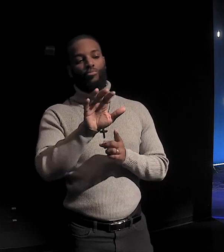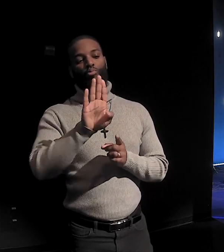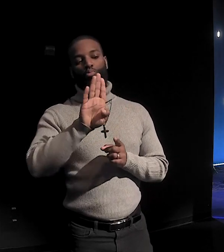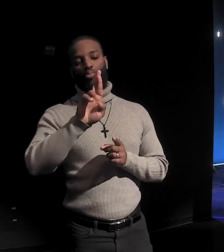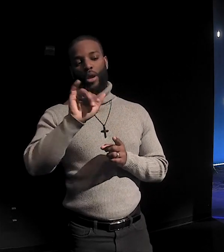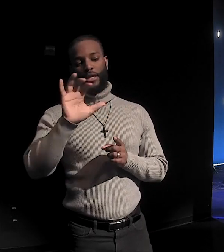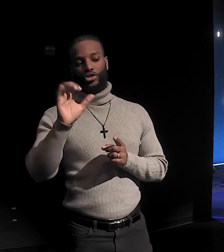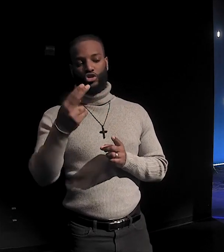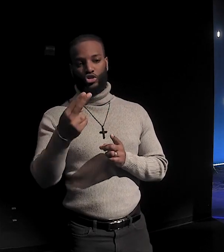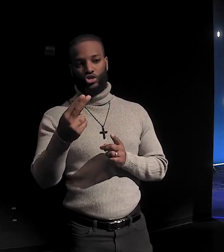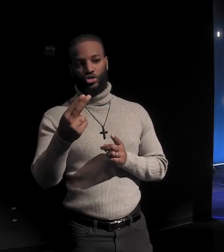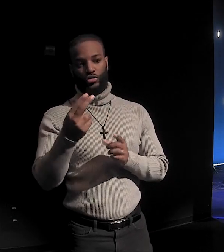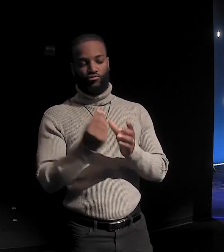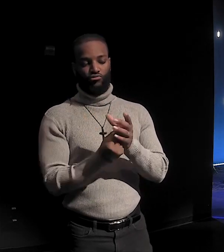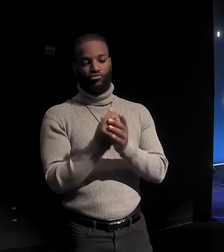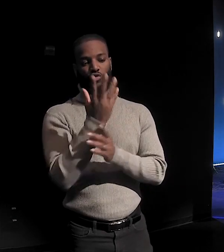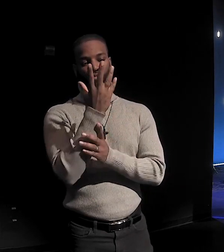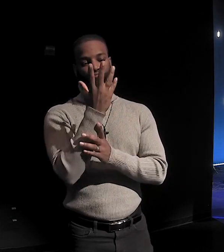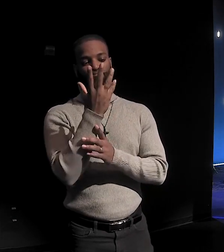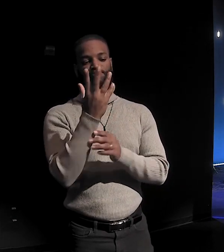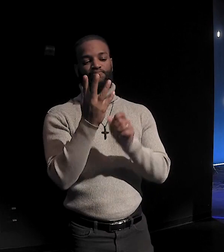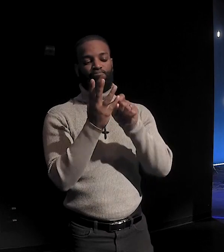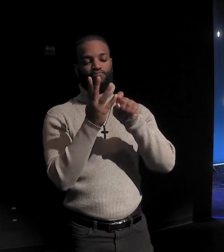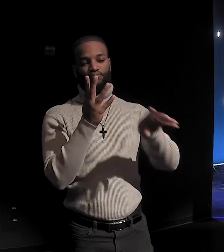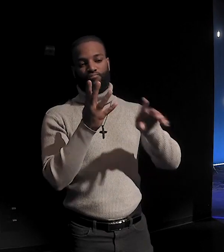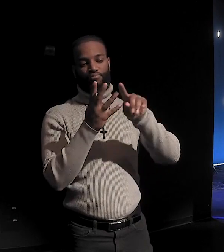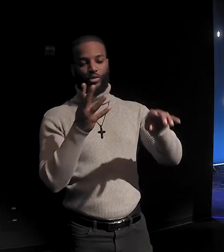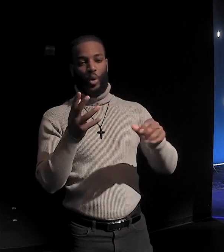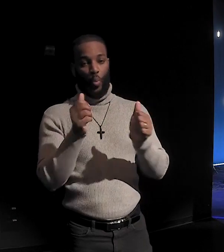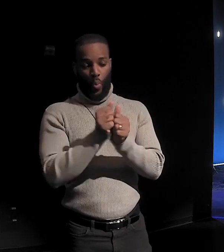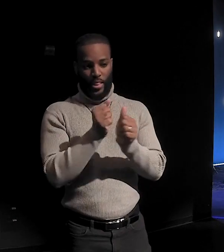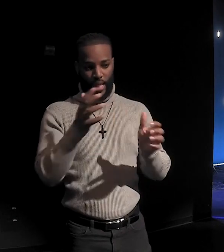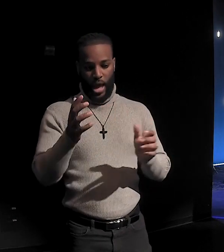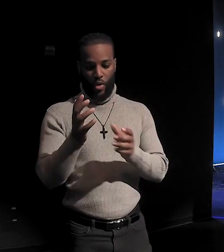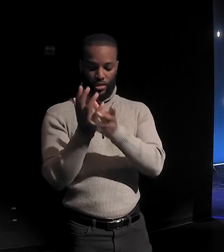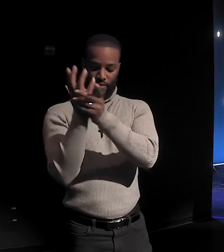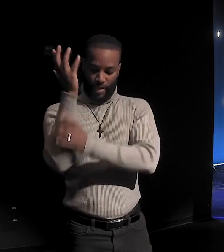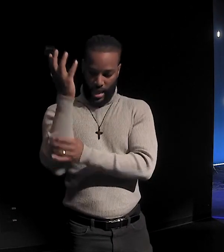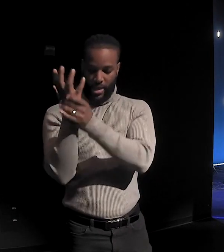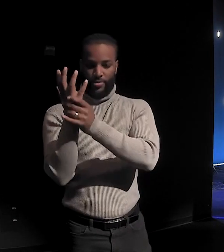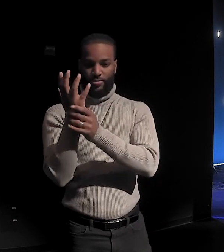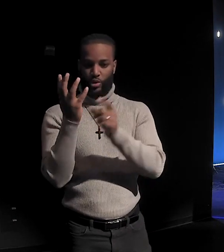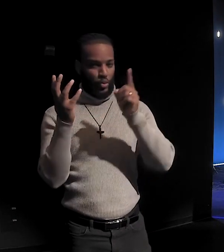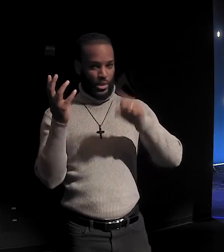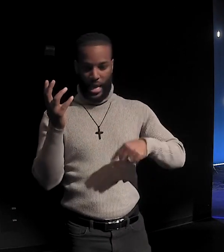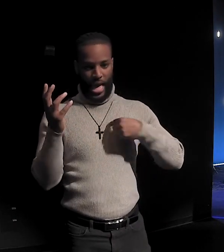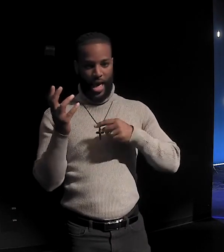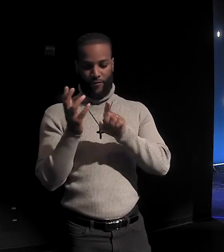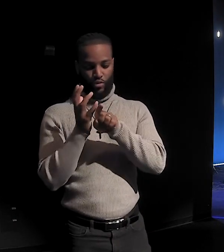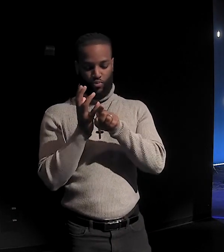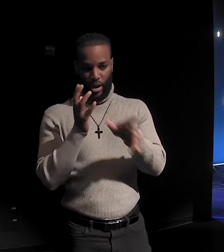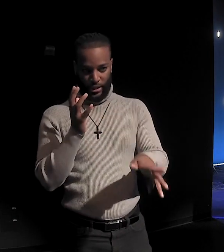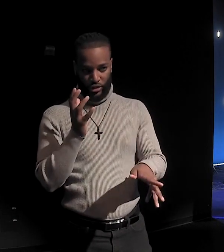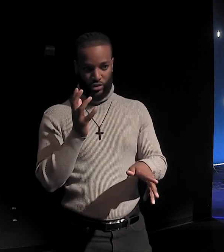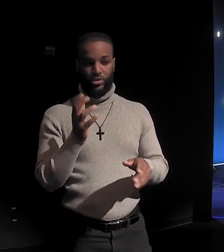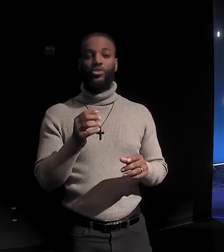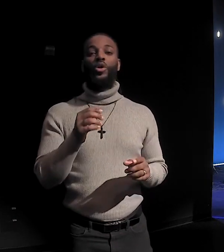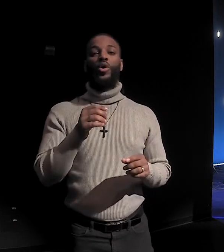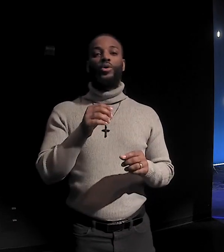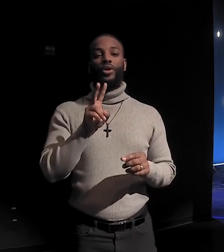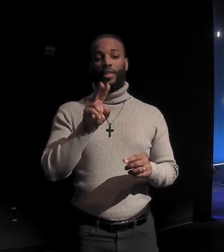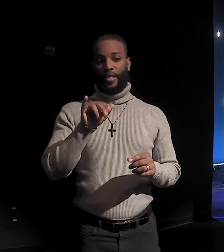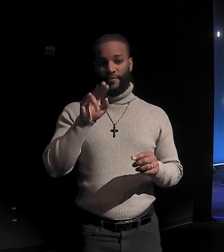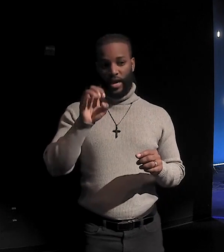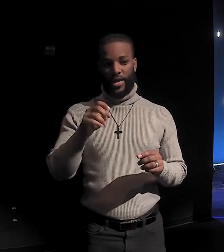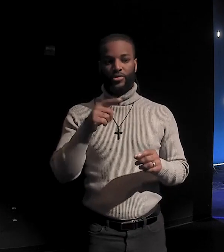dead. The branch apart from the vine cannot live. But he's given two really strong symbols here. The vine to the Jew, this is